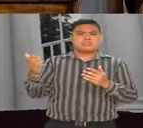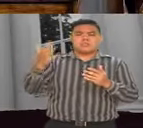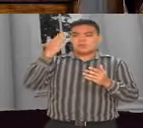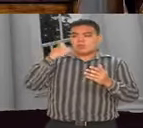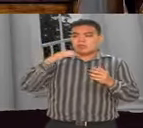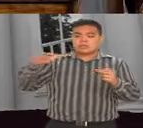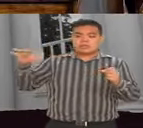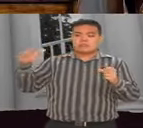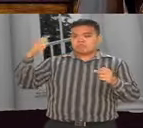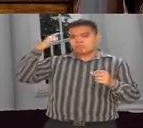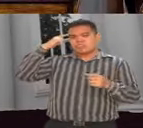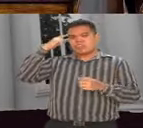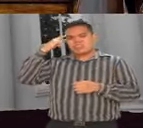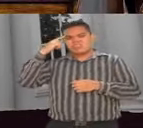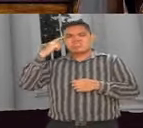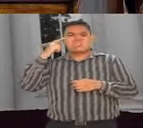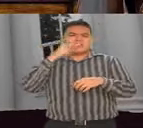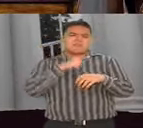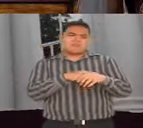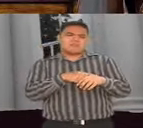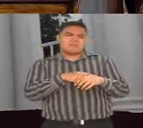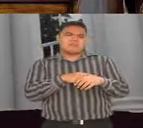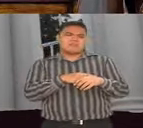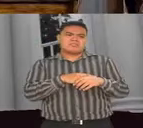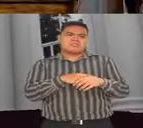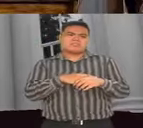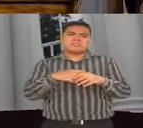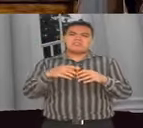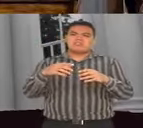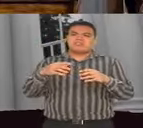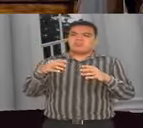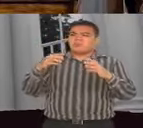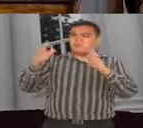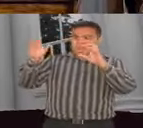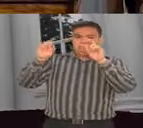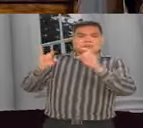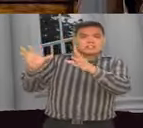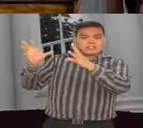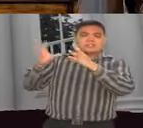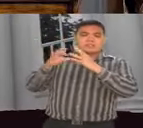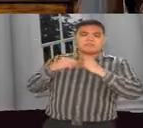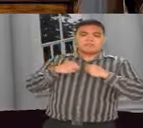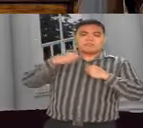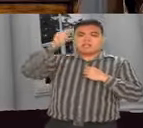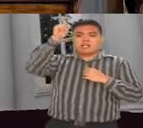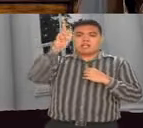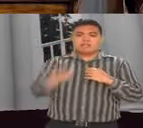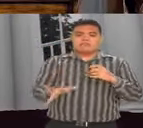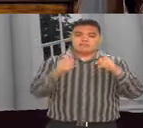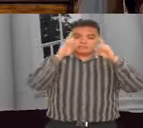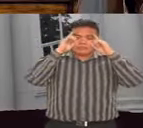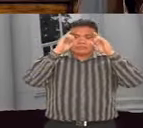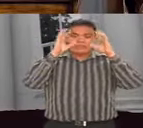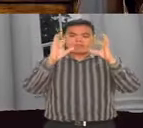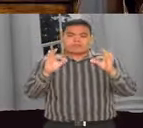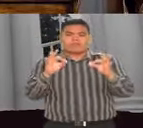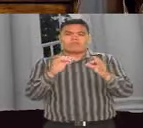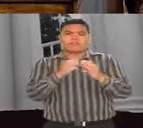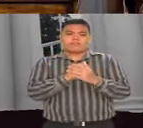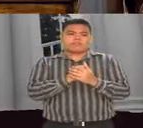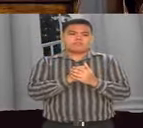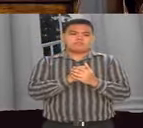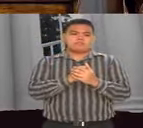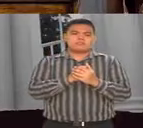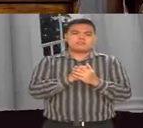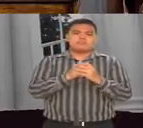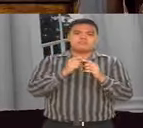just occupied my mind to the point where instead of accepting God's decision, murag